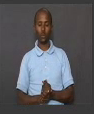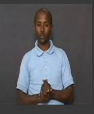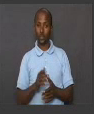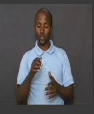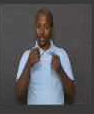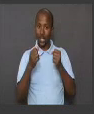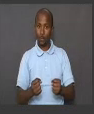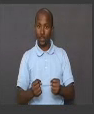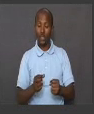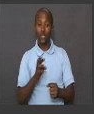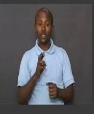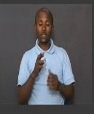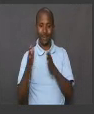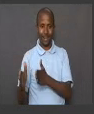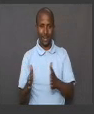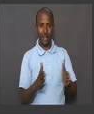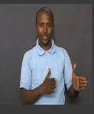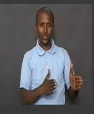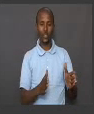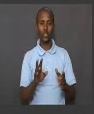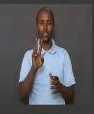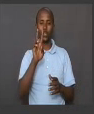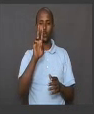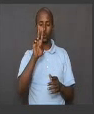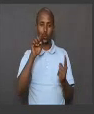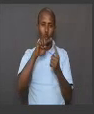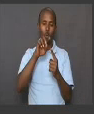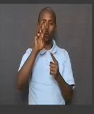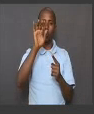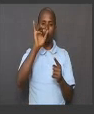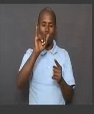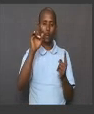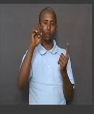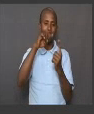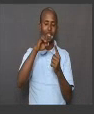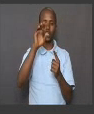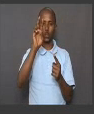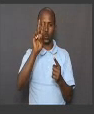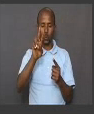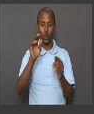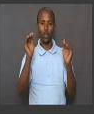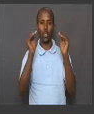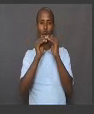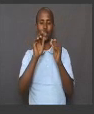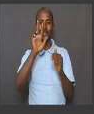This can be rearranged into y plus 2